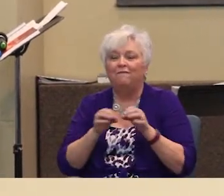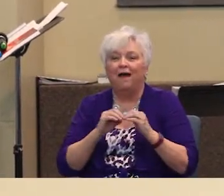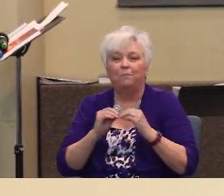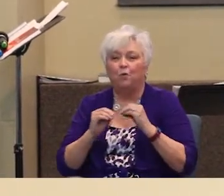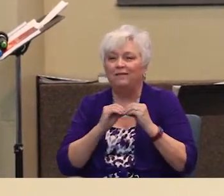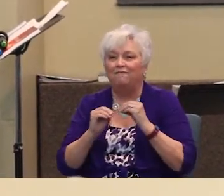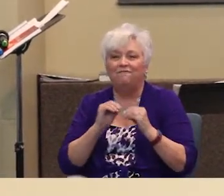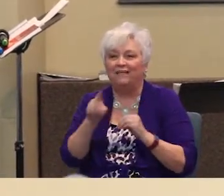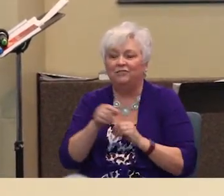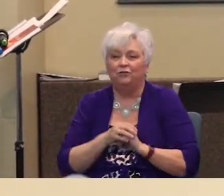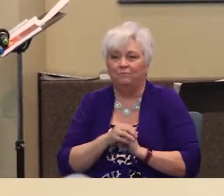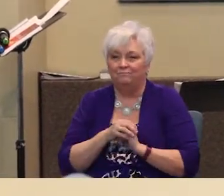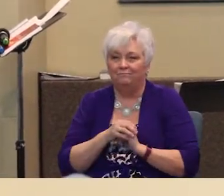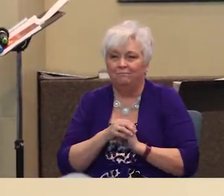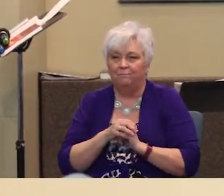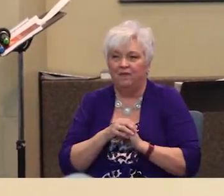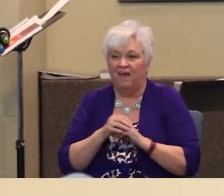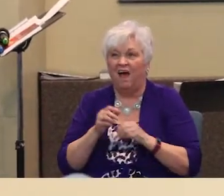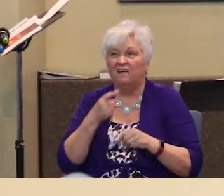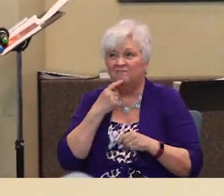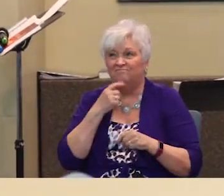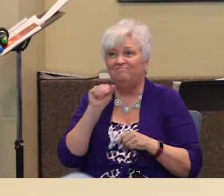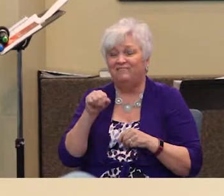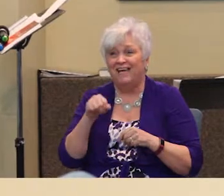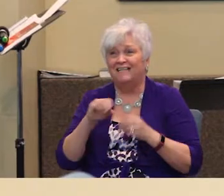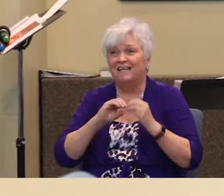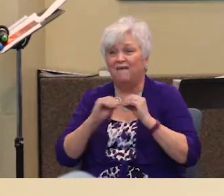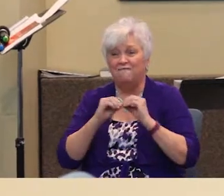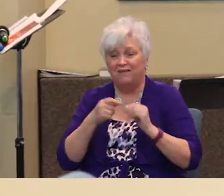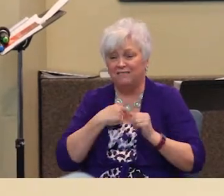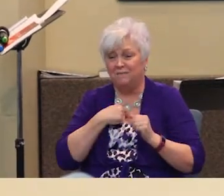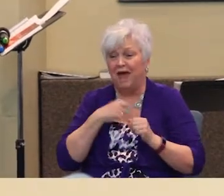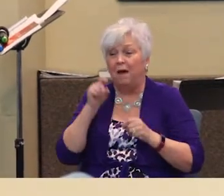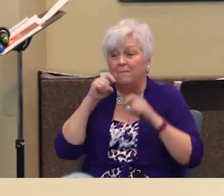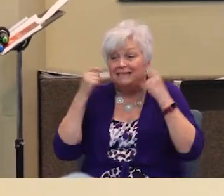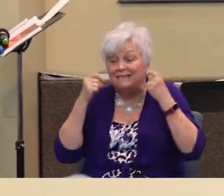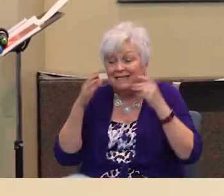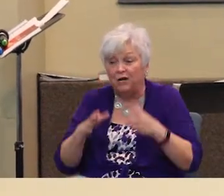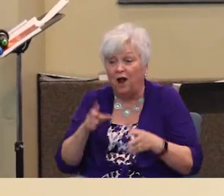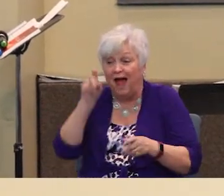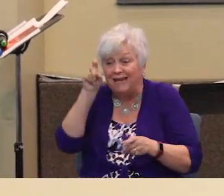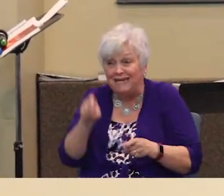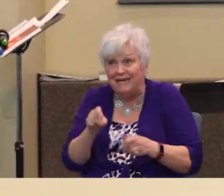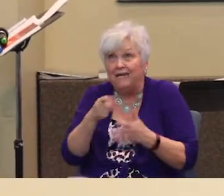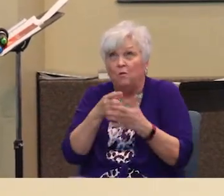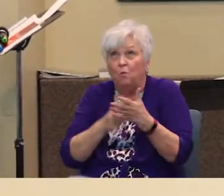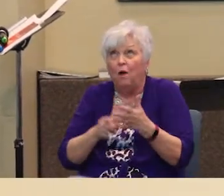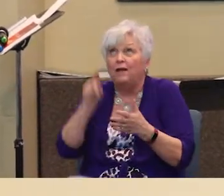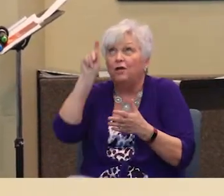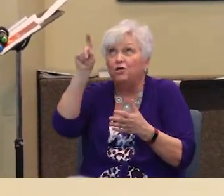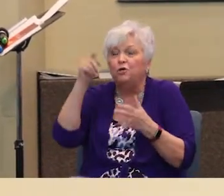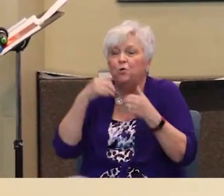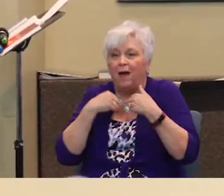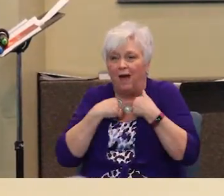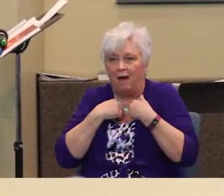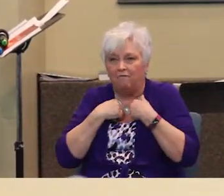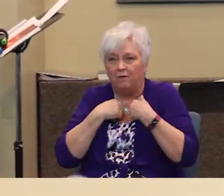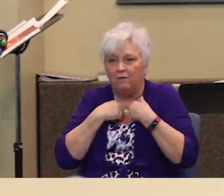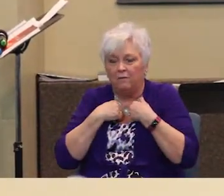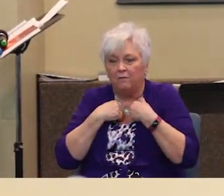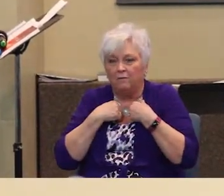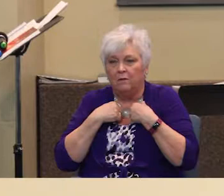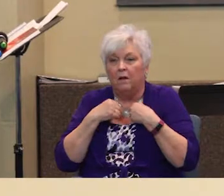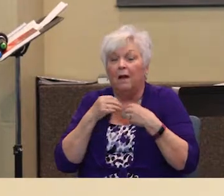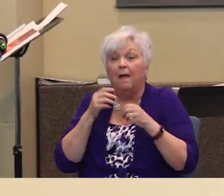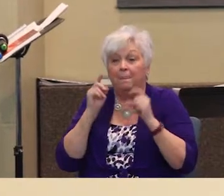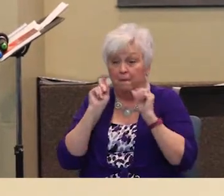And I say, fix me, God. I'm a sinner. I'm in need of what you have and who you are. And then the moment we profess faith in